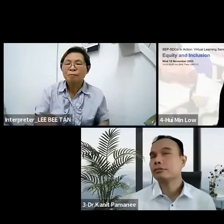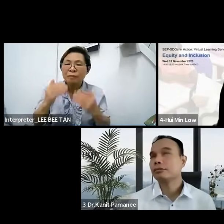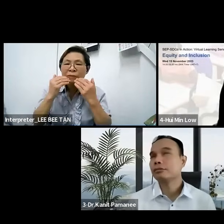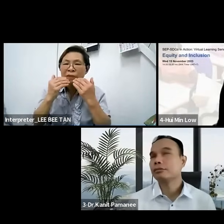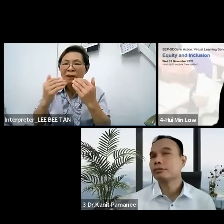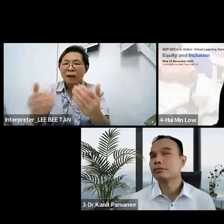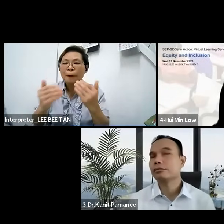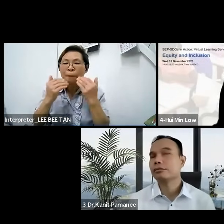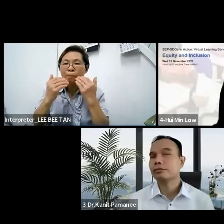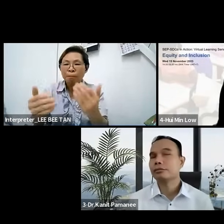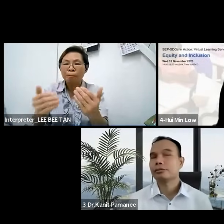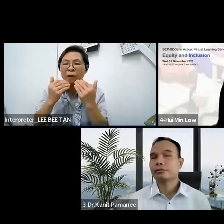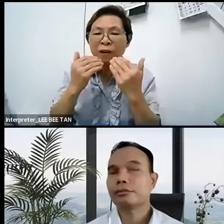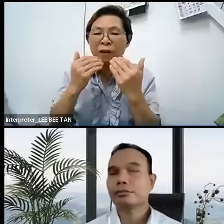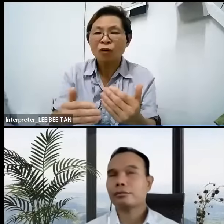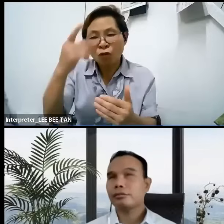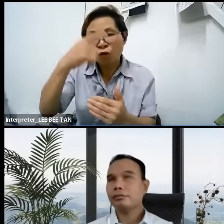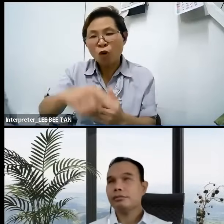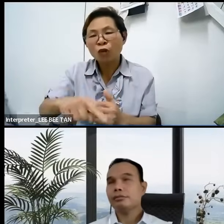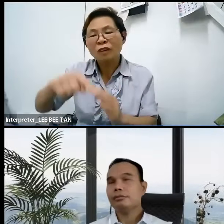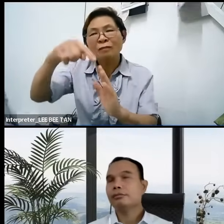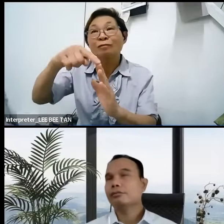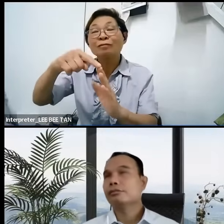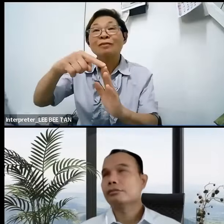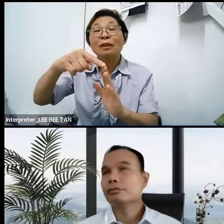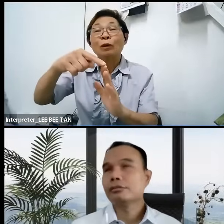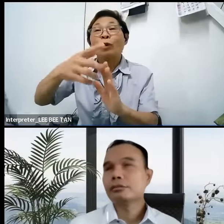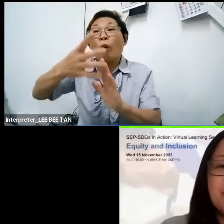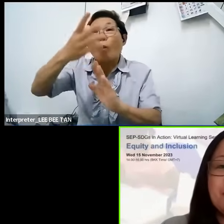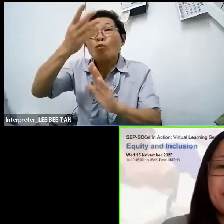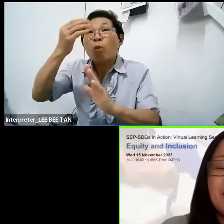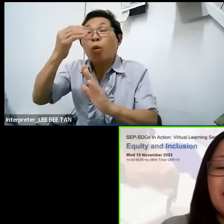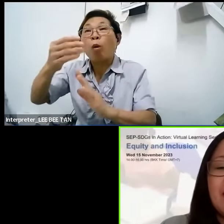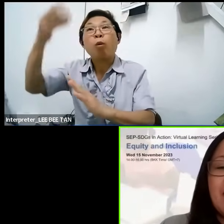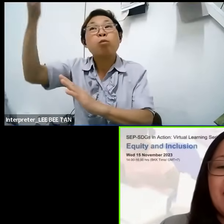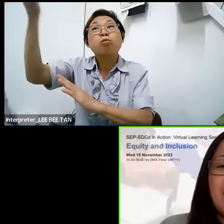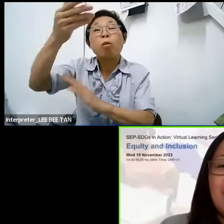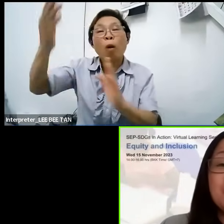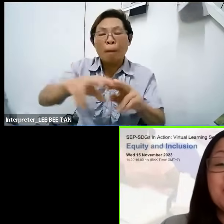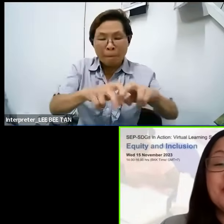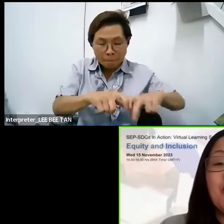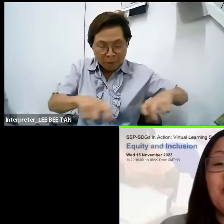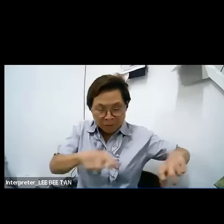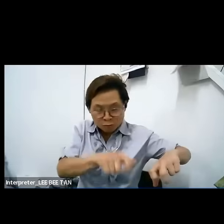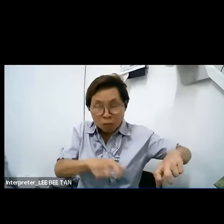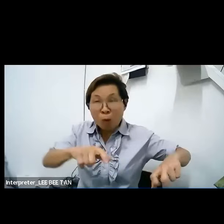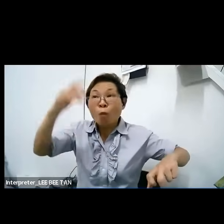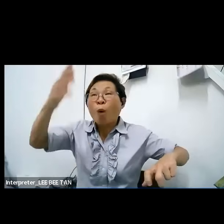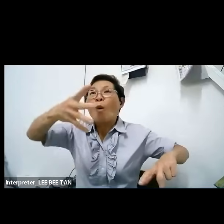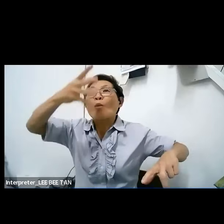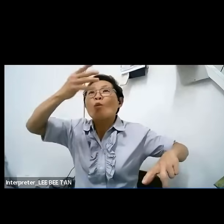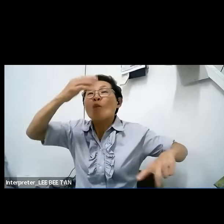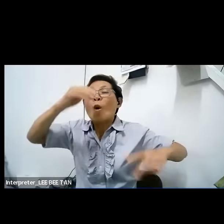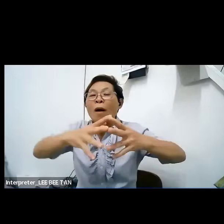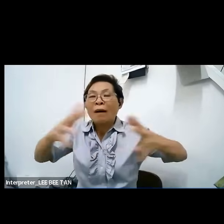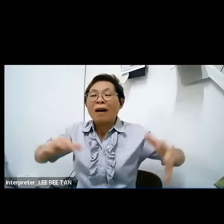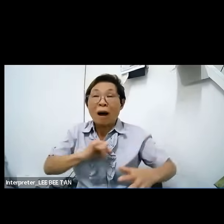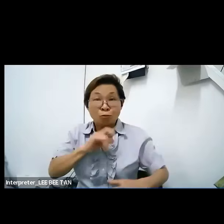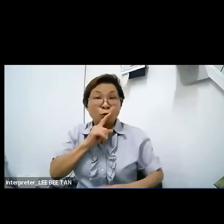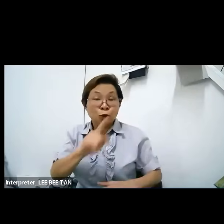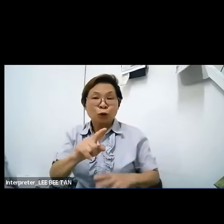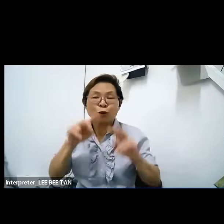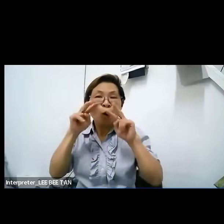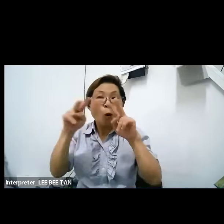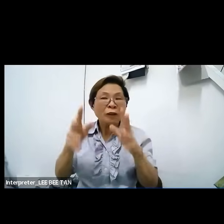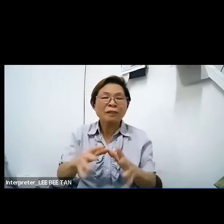you indeed for that insightful panel presentation. I'm sure the audience enjoyed this